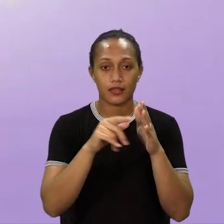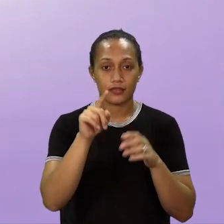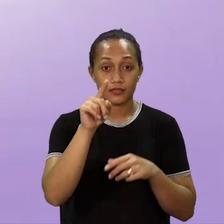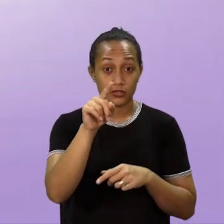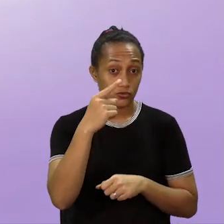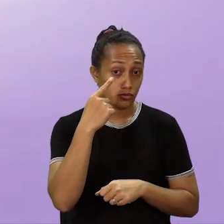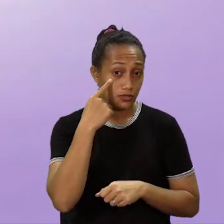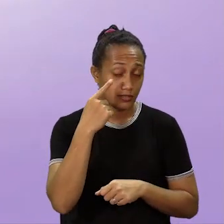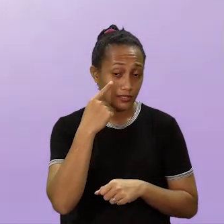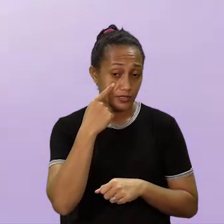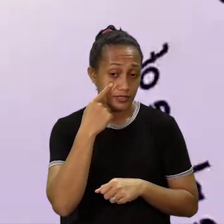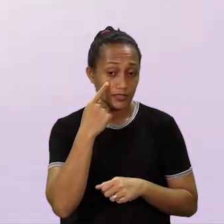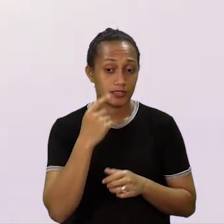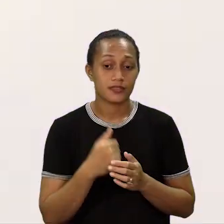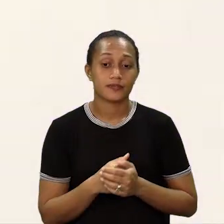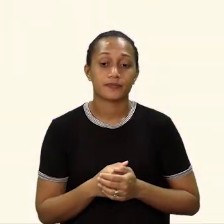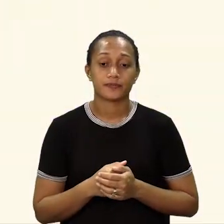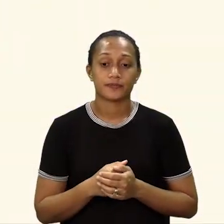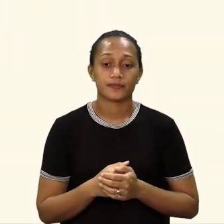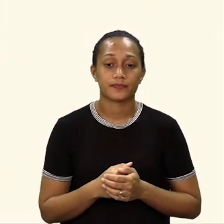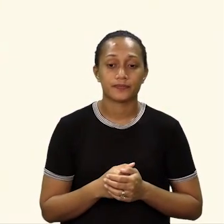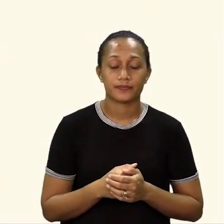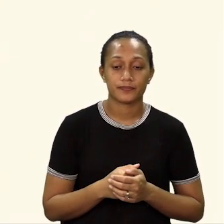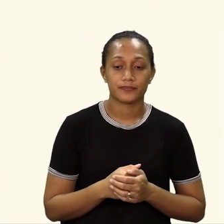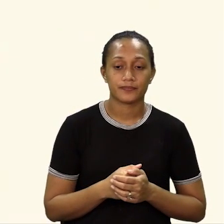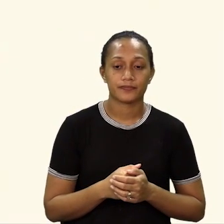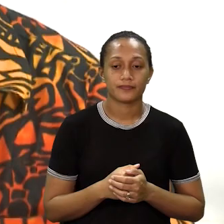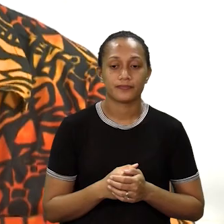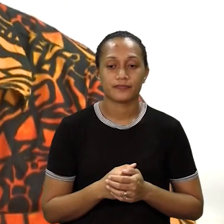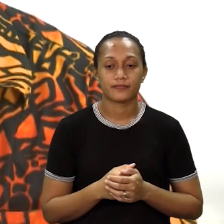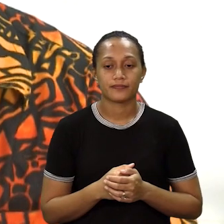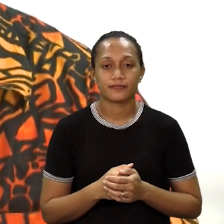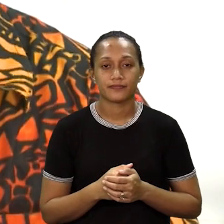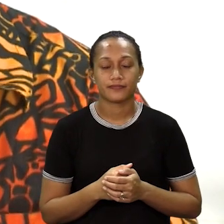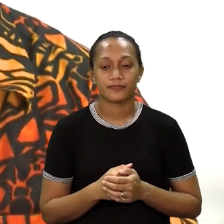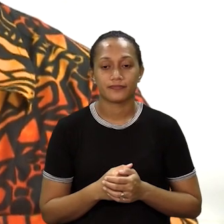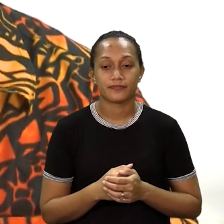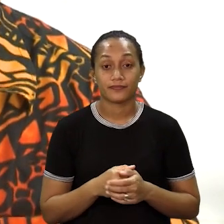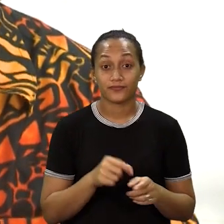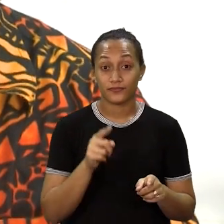apostrophe that takes the place of letters you see.